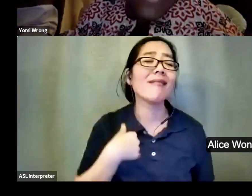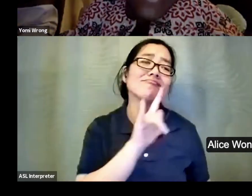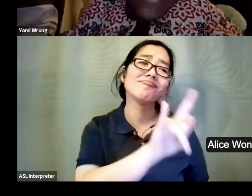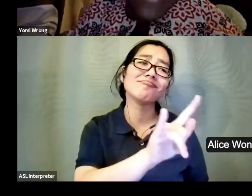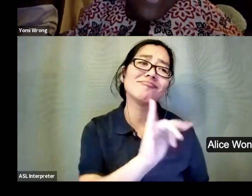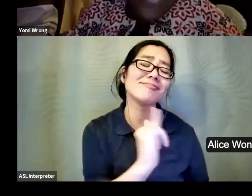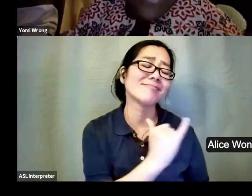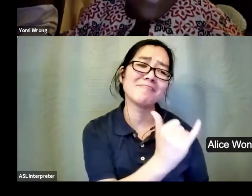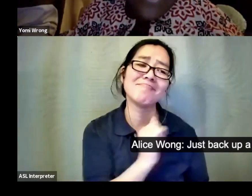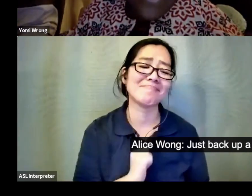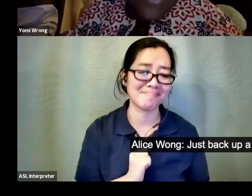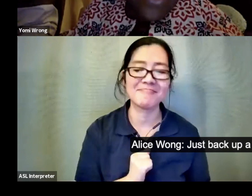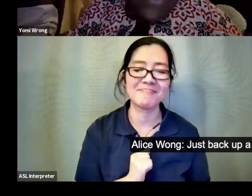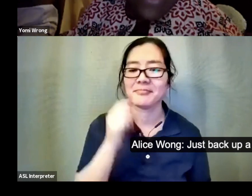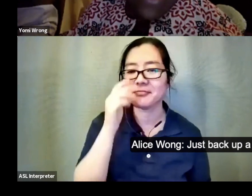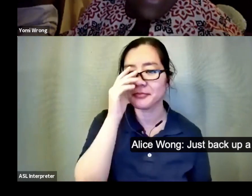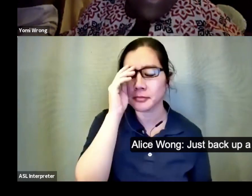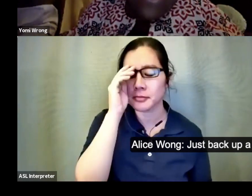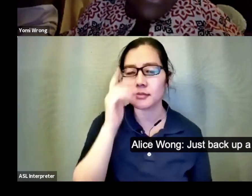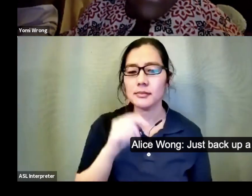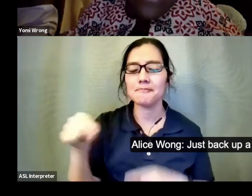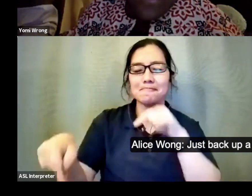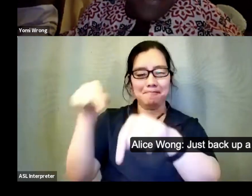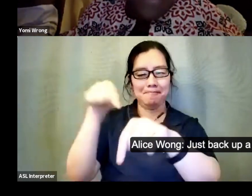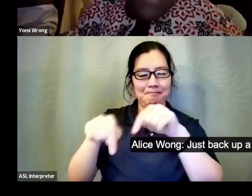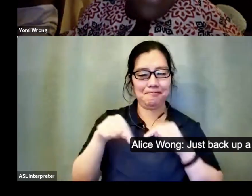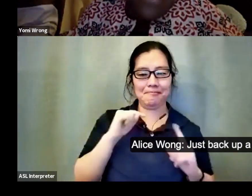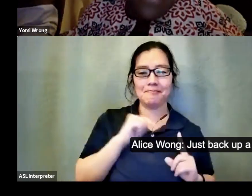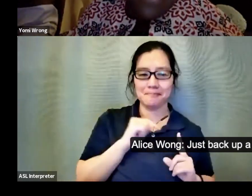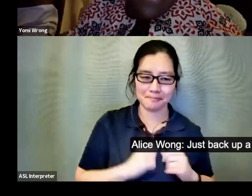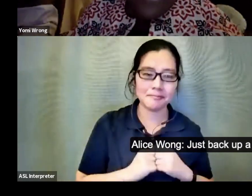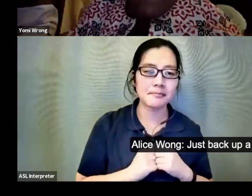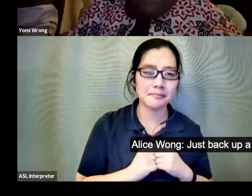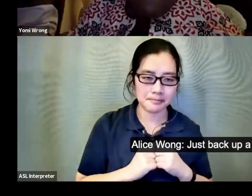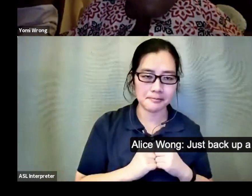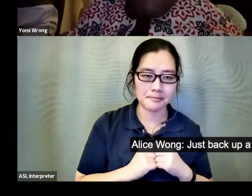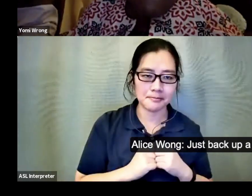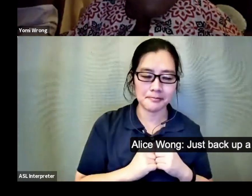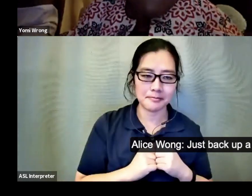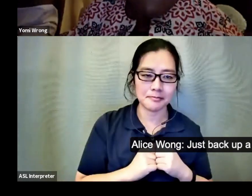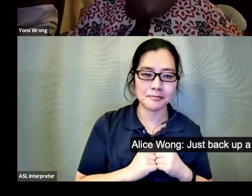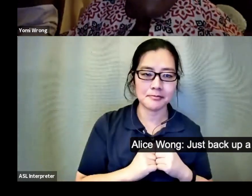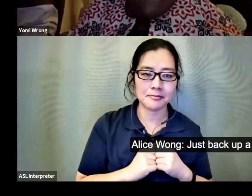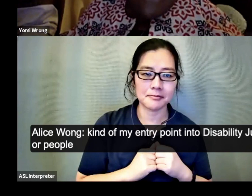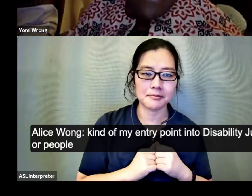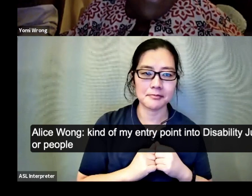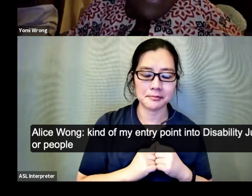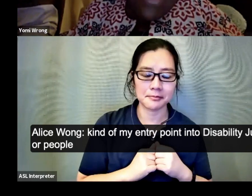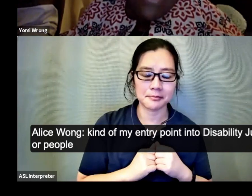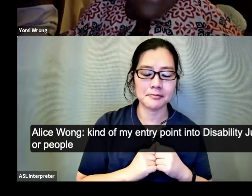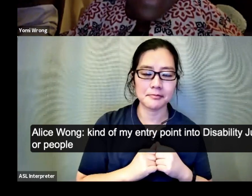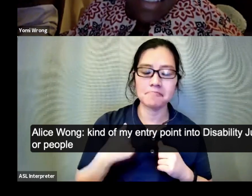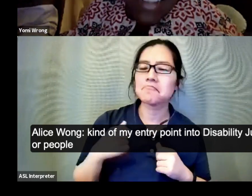So I think just to back up a little bit, I would also like to share kind of like my